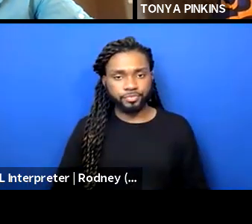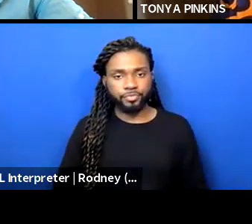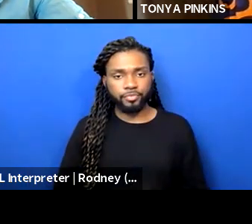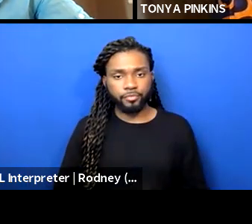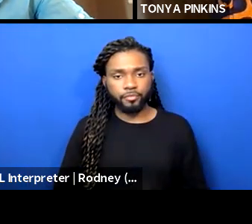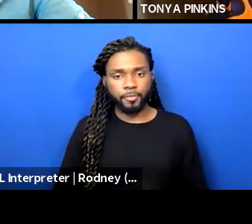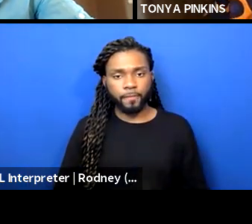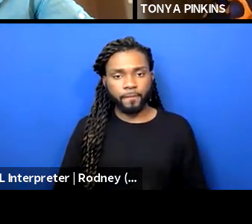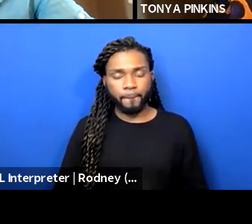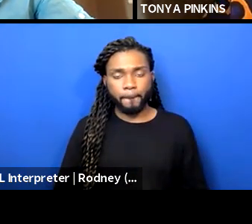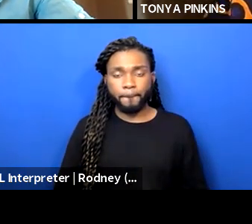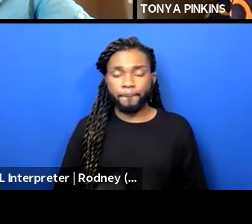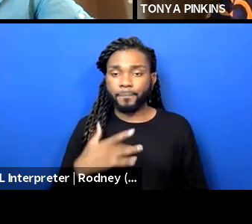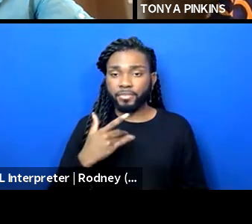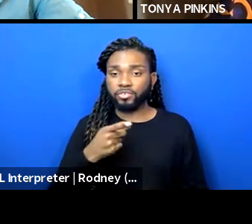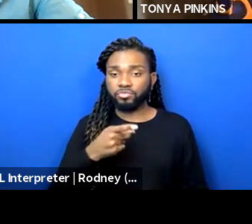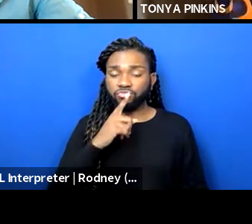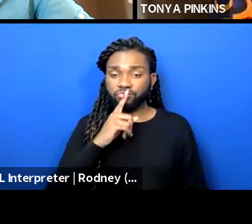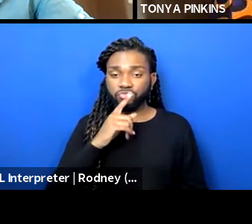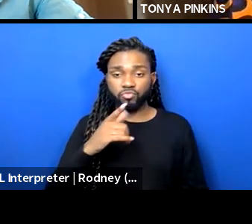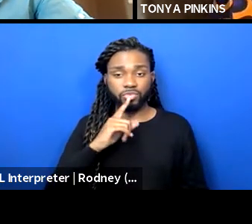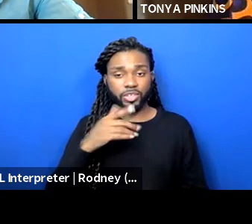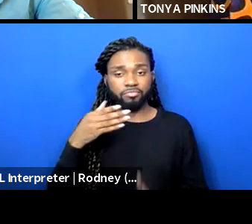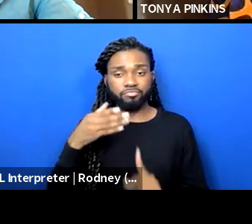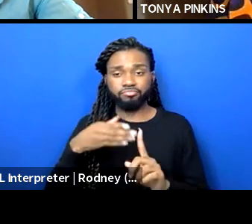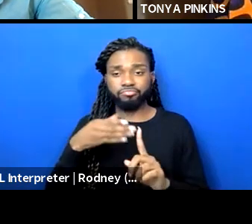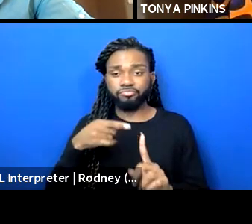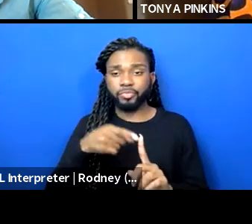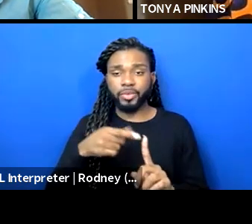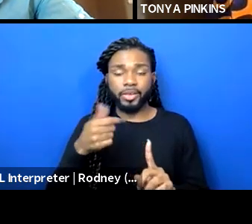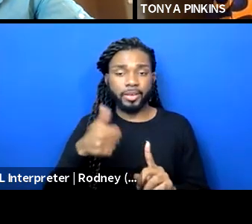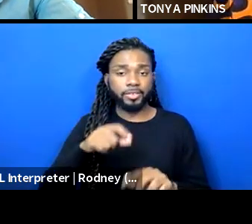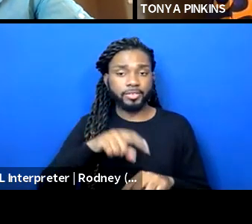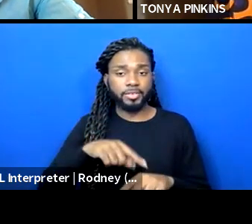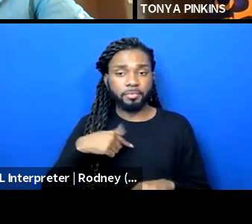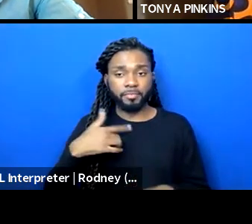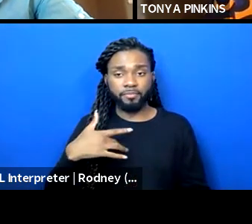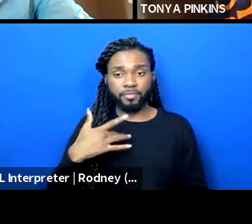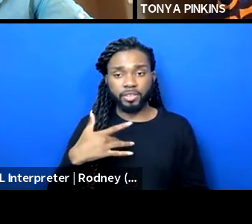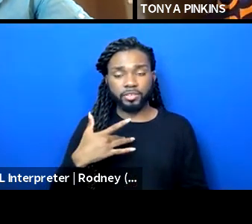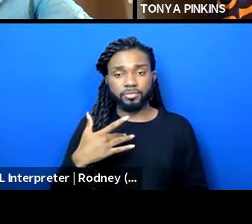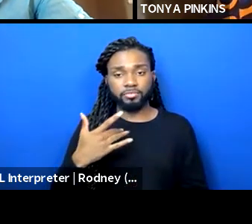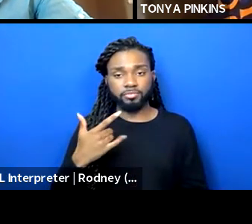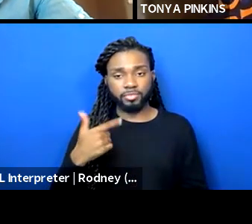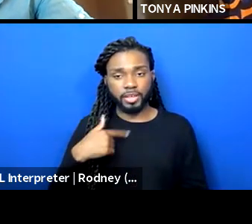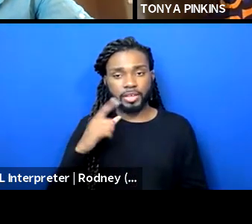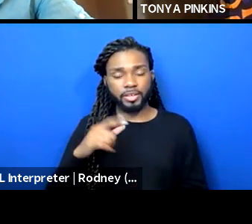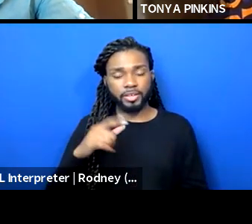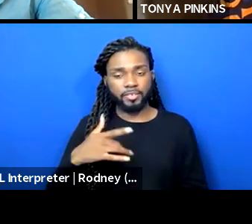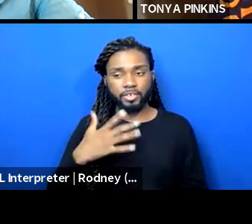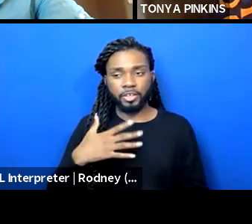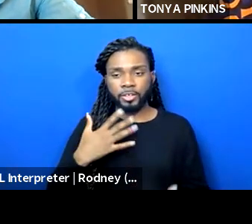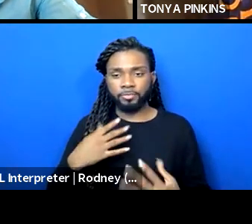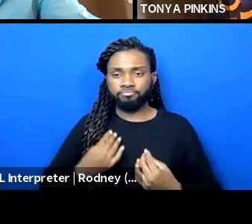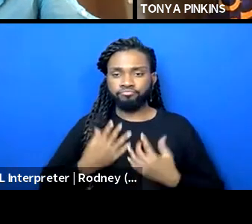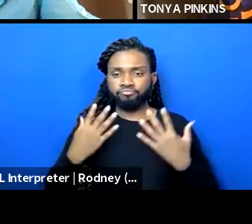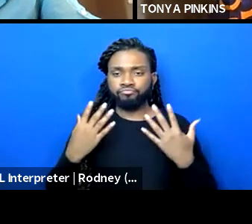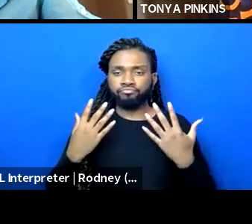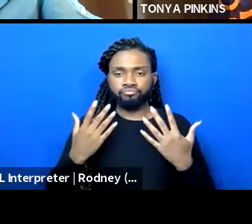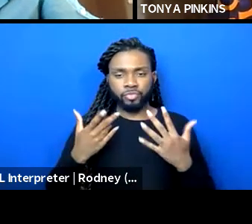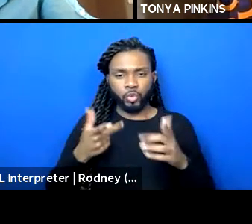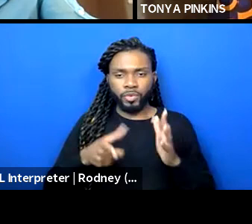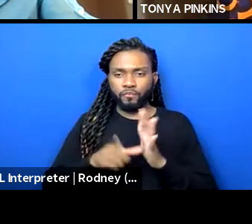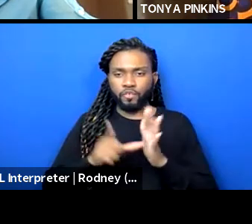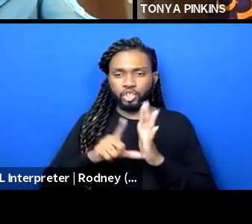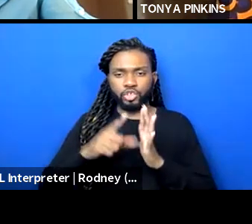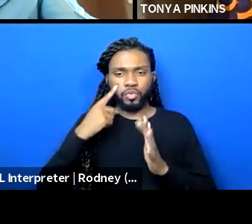a really good go-to person for me if ever I feel like I need to a refresher on like what that looks like